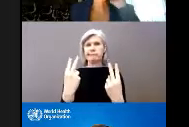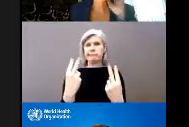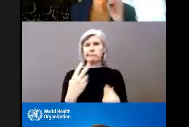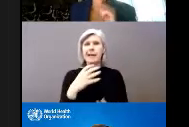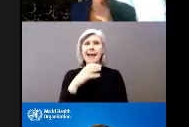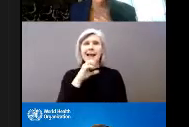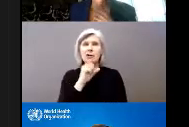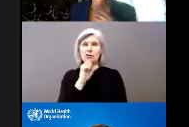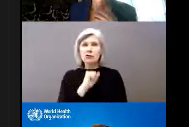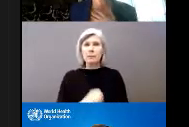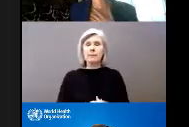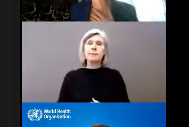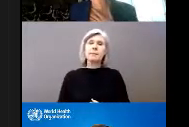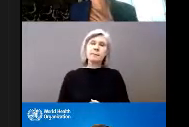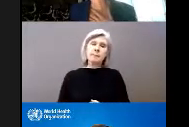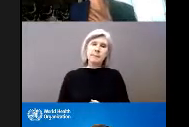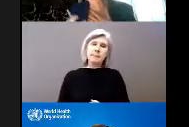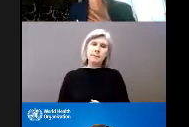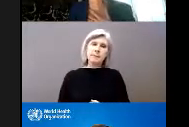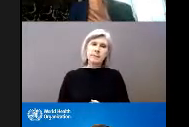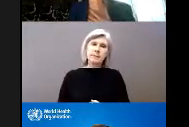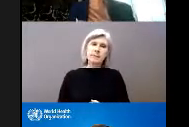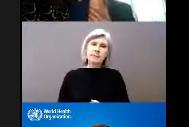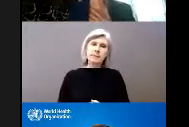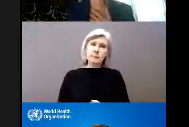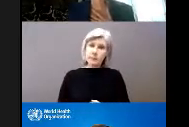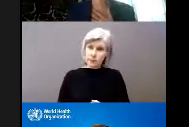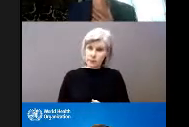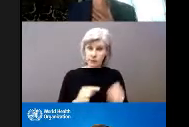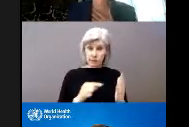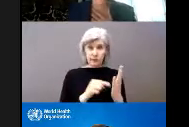great detail just how harmful and